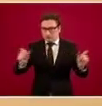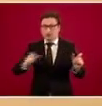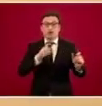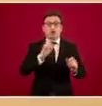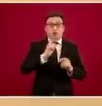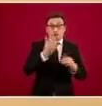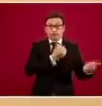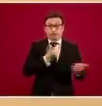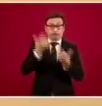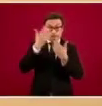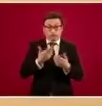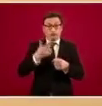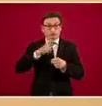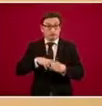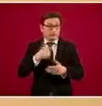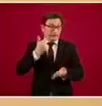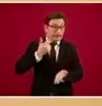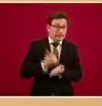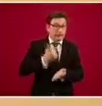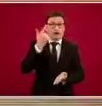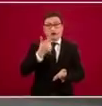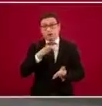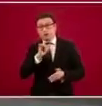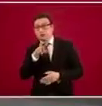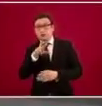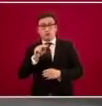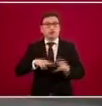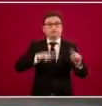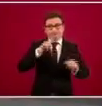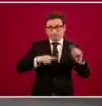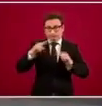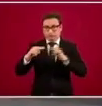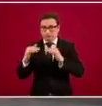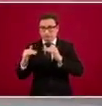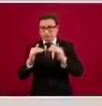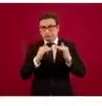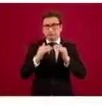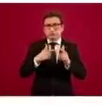emergency medical treatment. Here we have